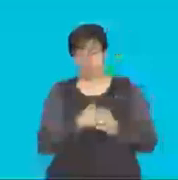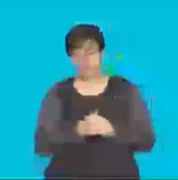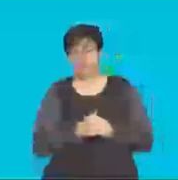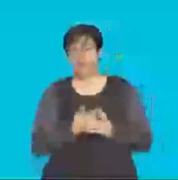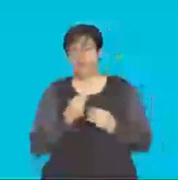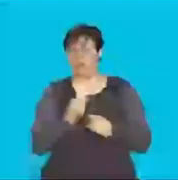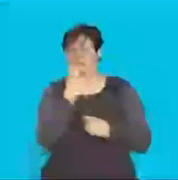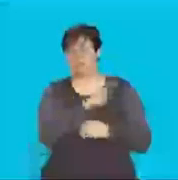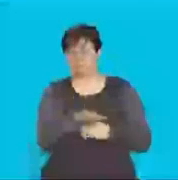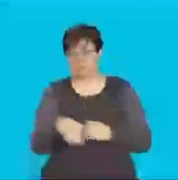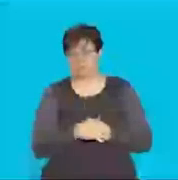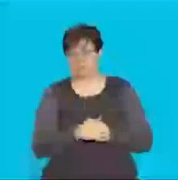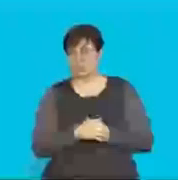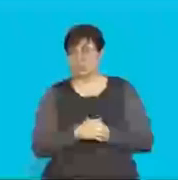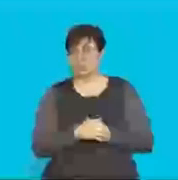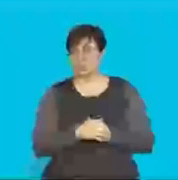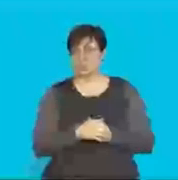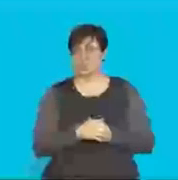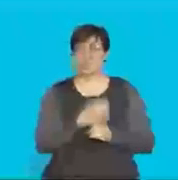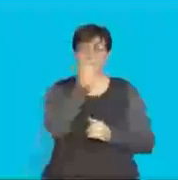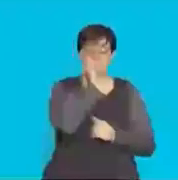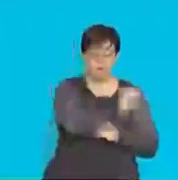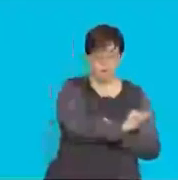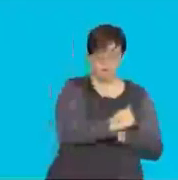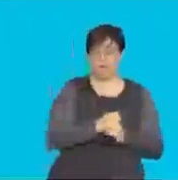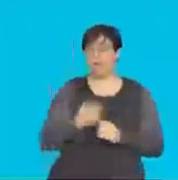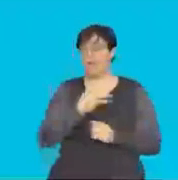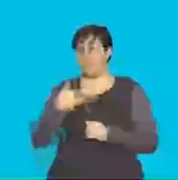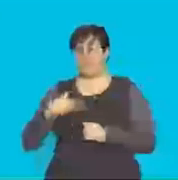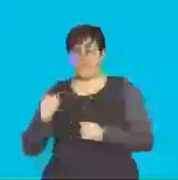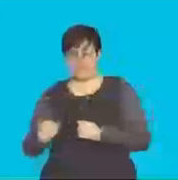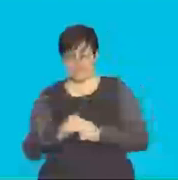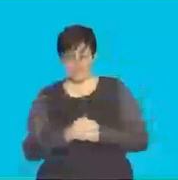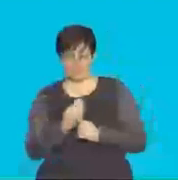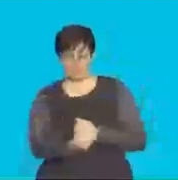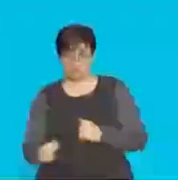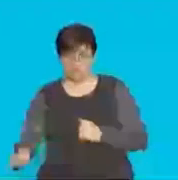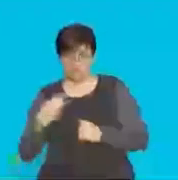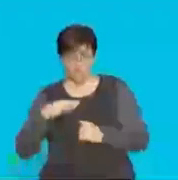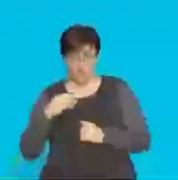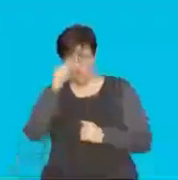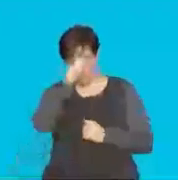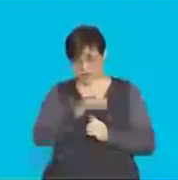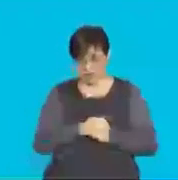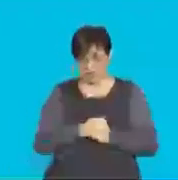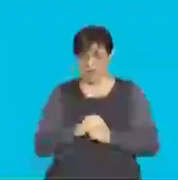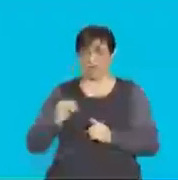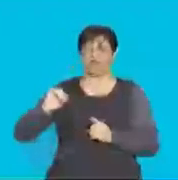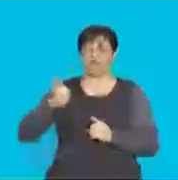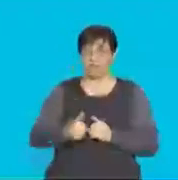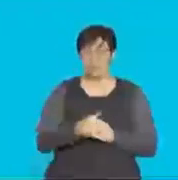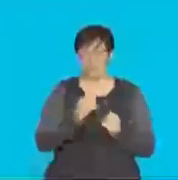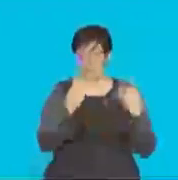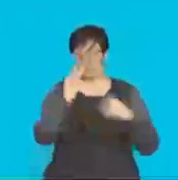that produced two offsprings, and these offsprings were a male offspring and a female offspring. There were two generations, and that's